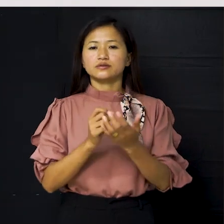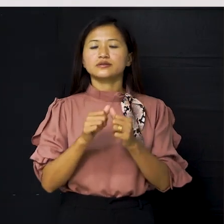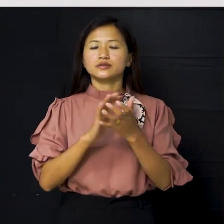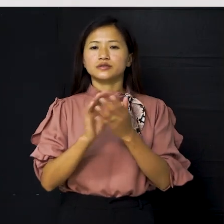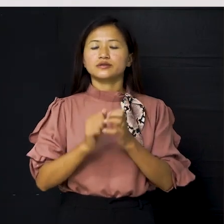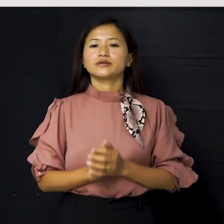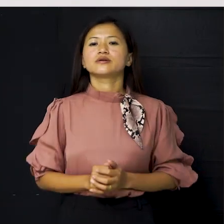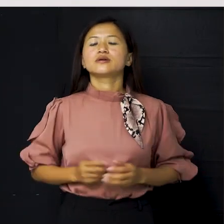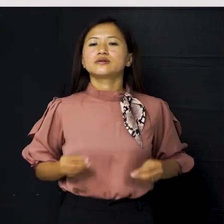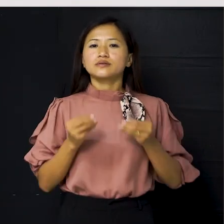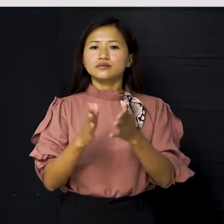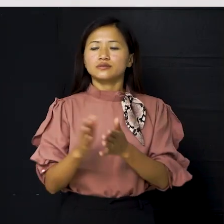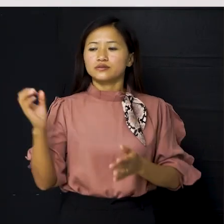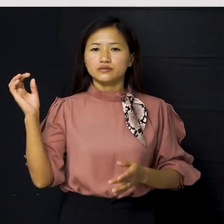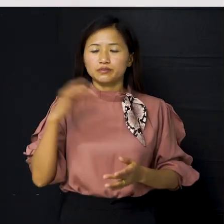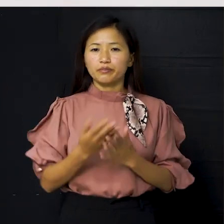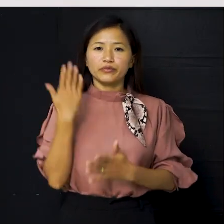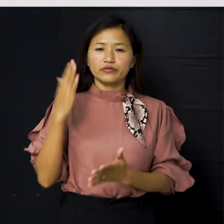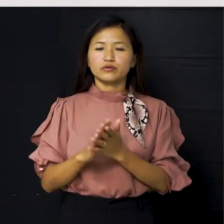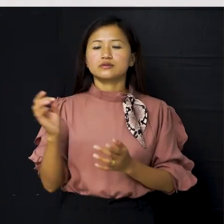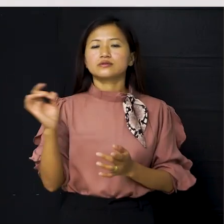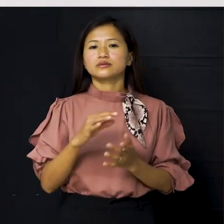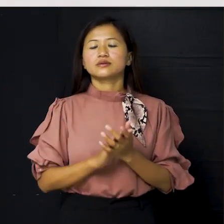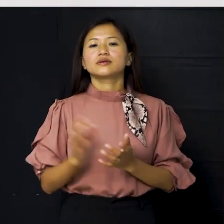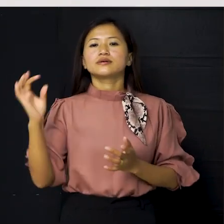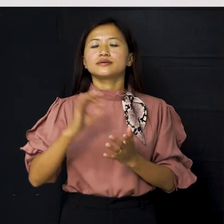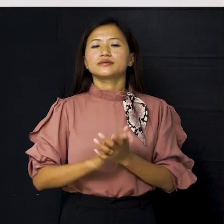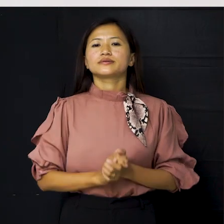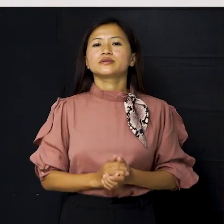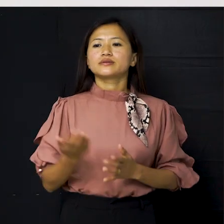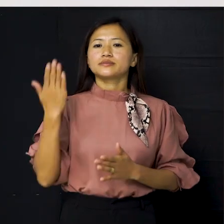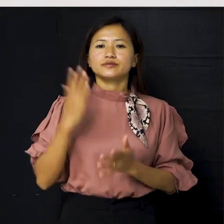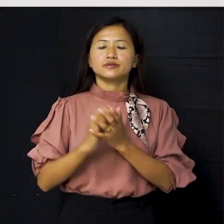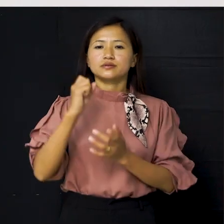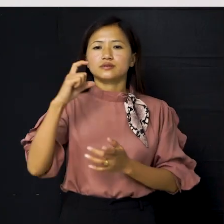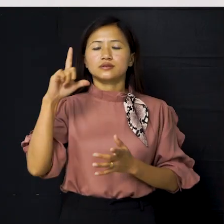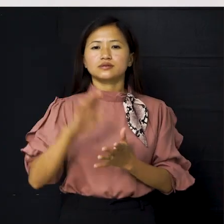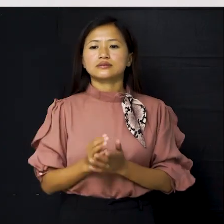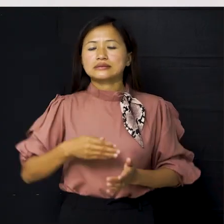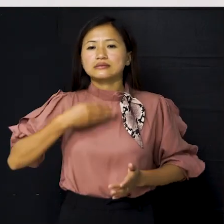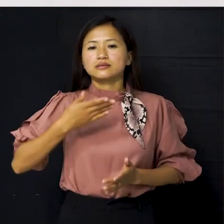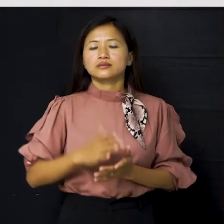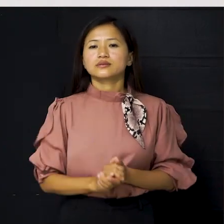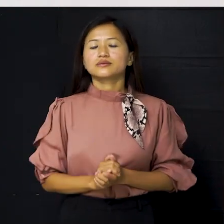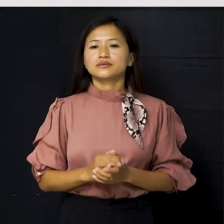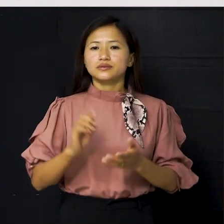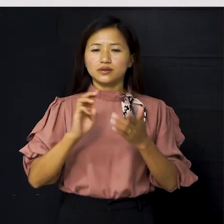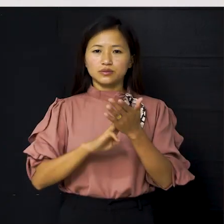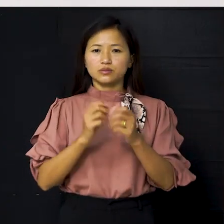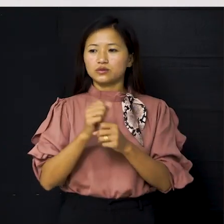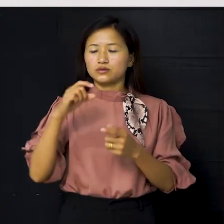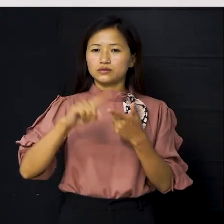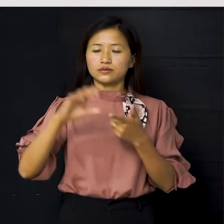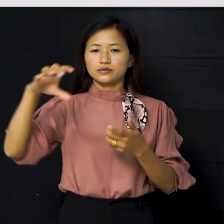that let me give you a quick revision of what I have explained to you in the previous class. So we are dealing with the Mughal Empire now.